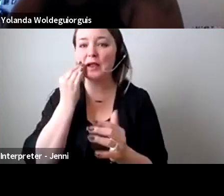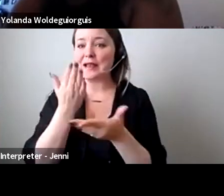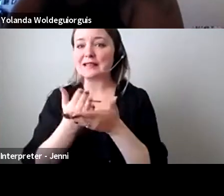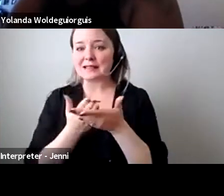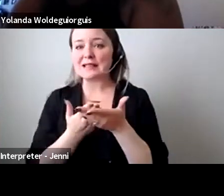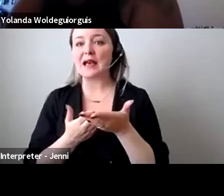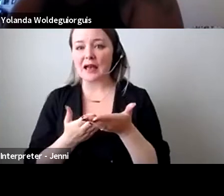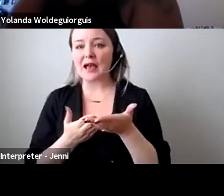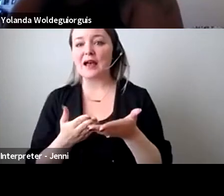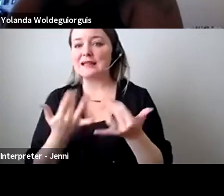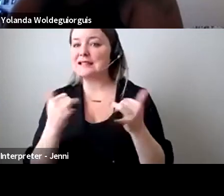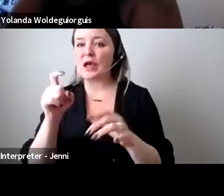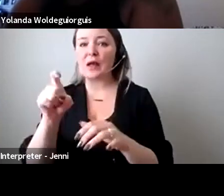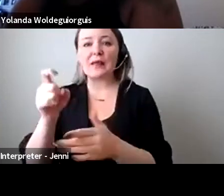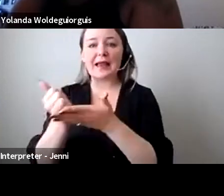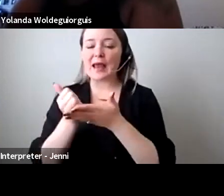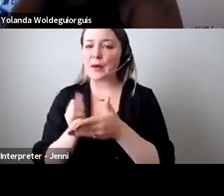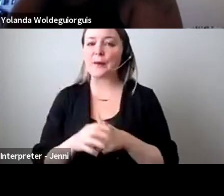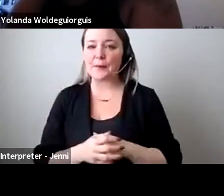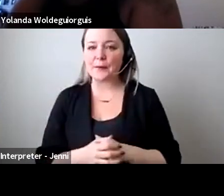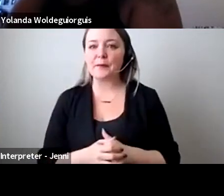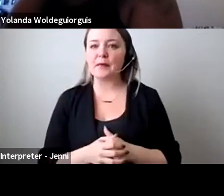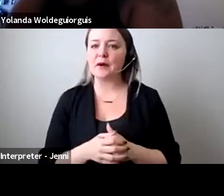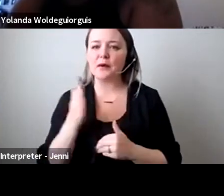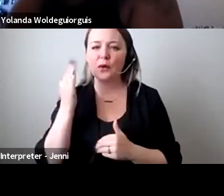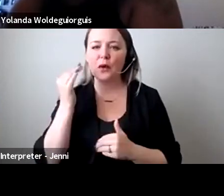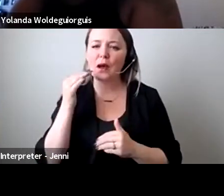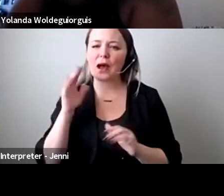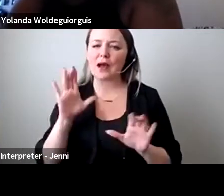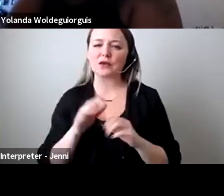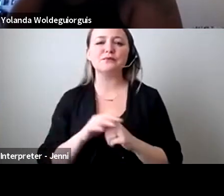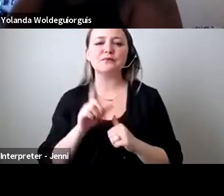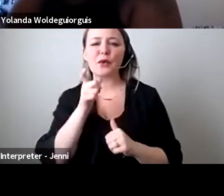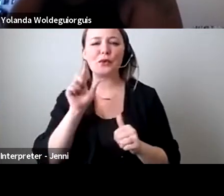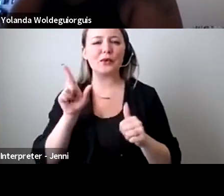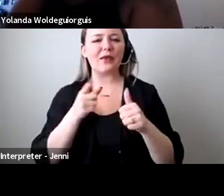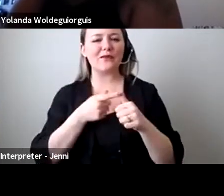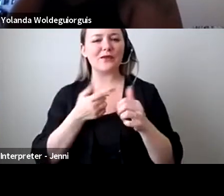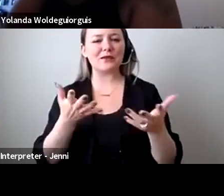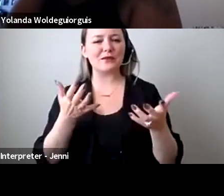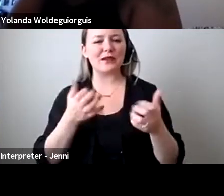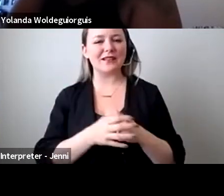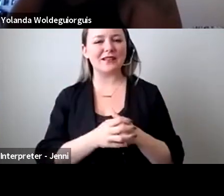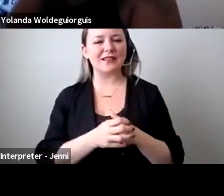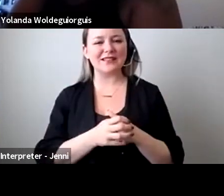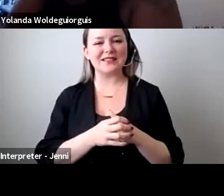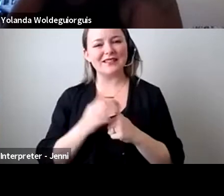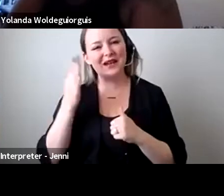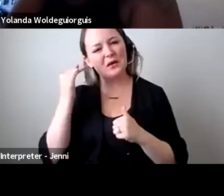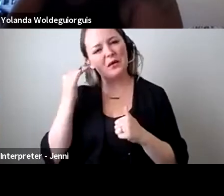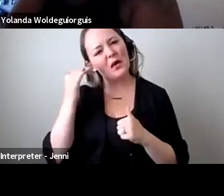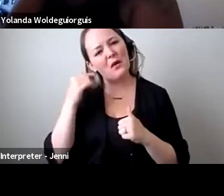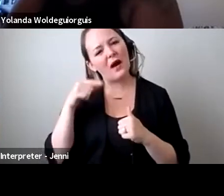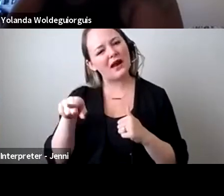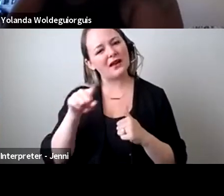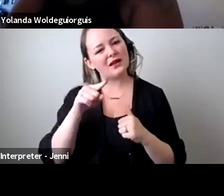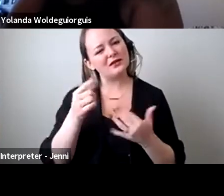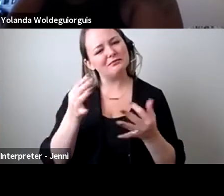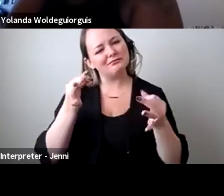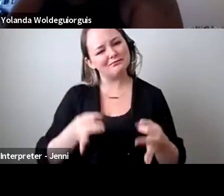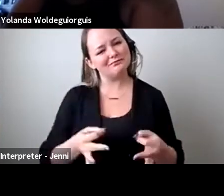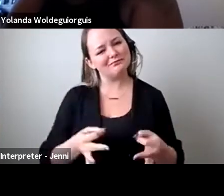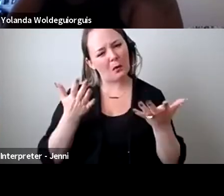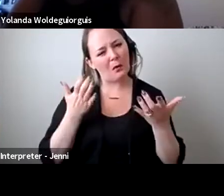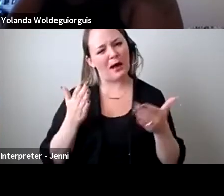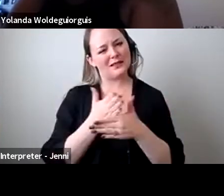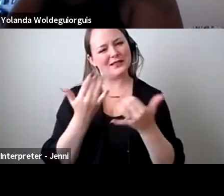it, still needing help, some of you. Who would like to begin? Why did you decide to participate?